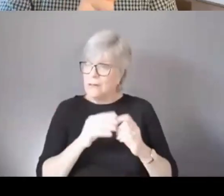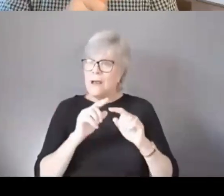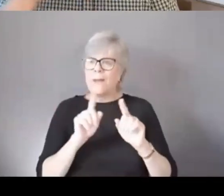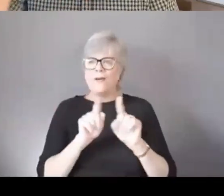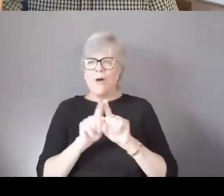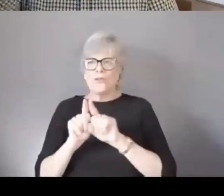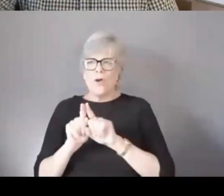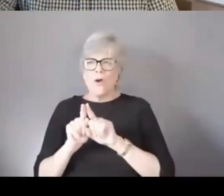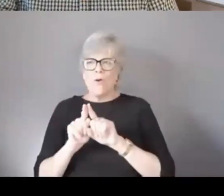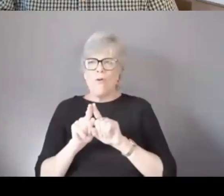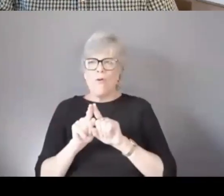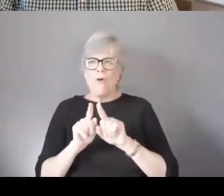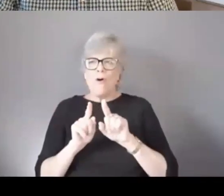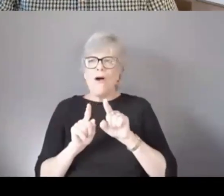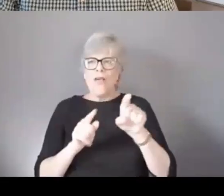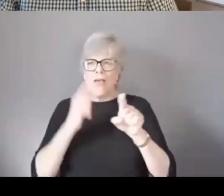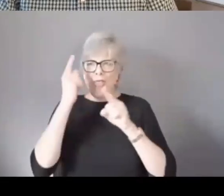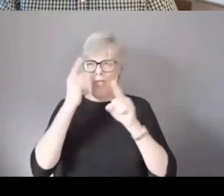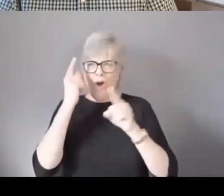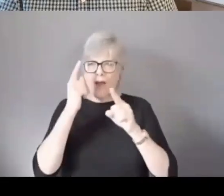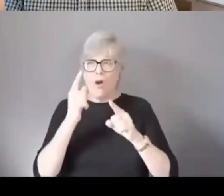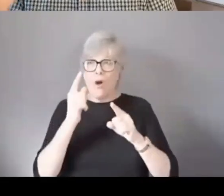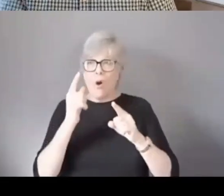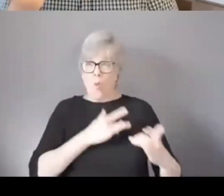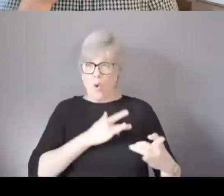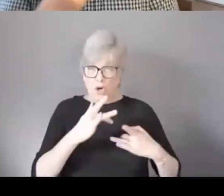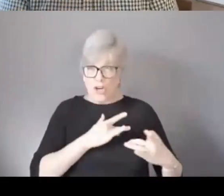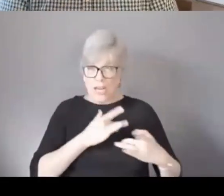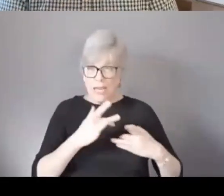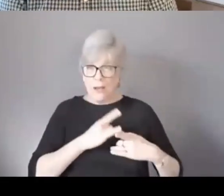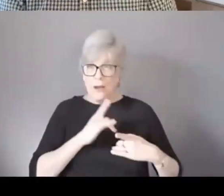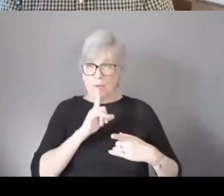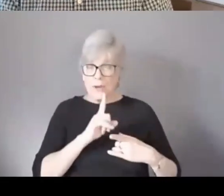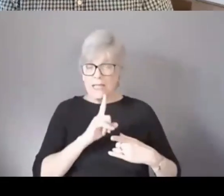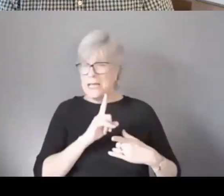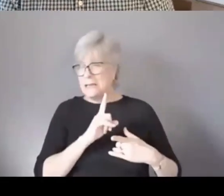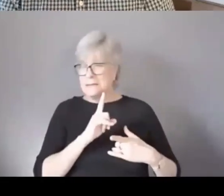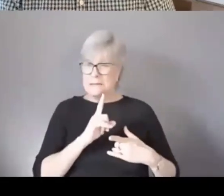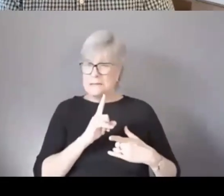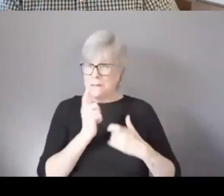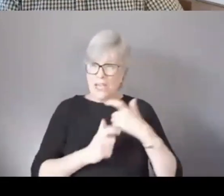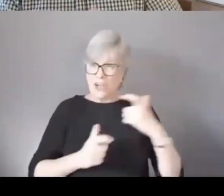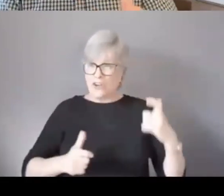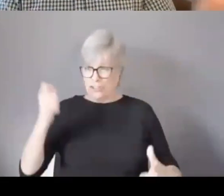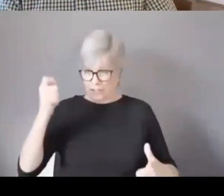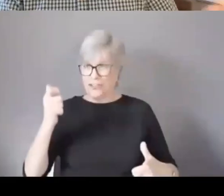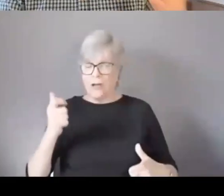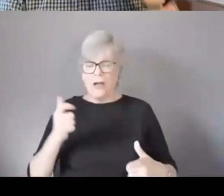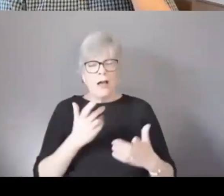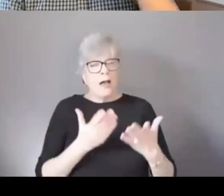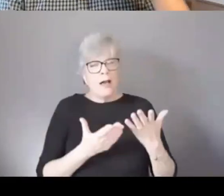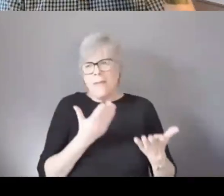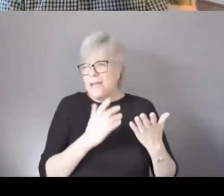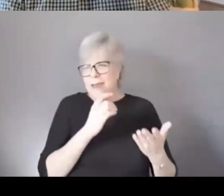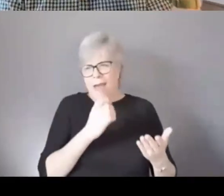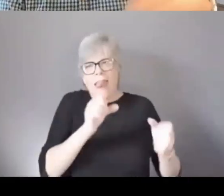is a worry that is kind of much larger. We know that it's not likely to happen. Some of that could also